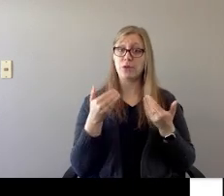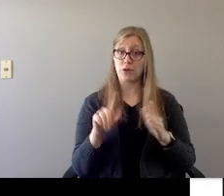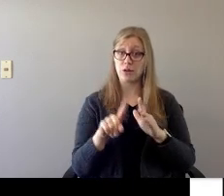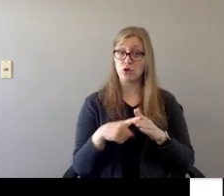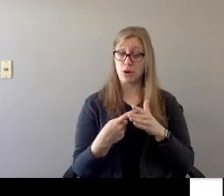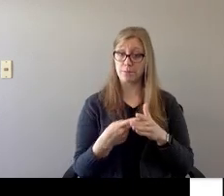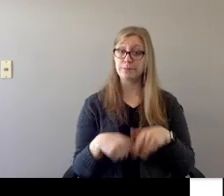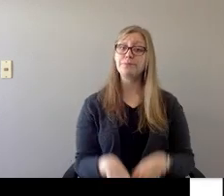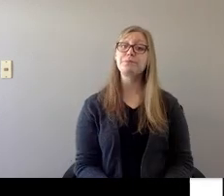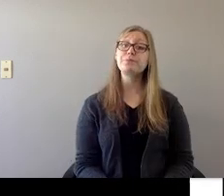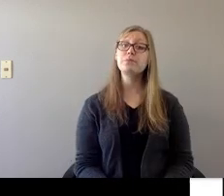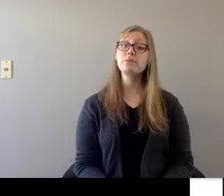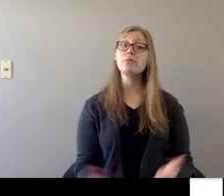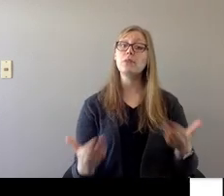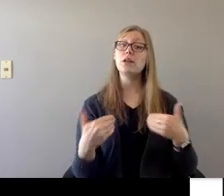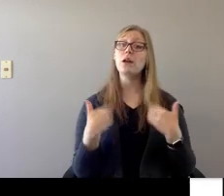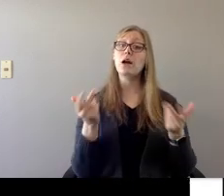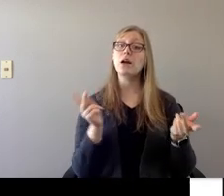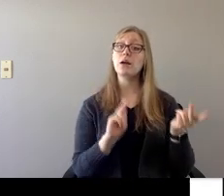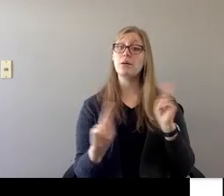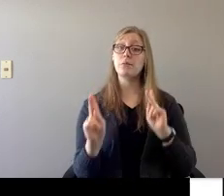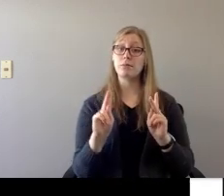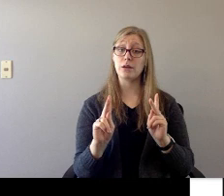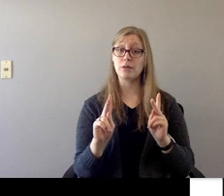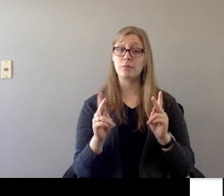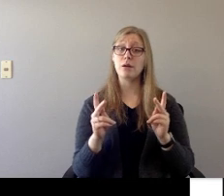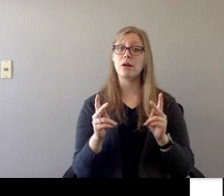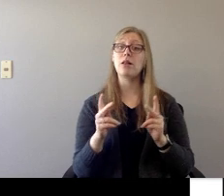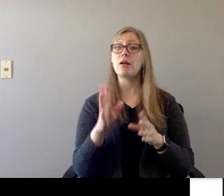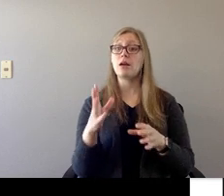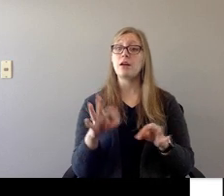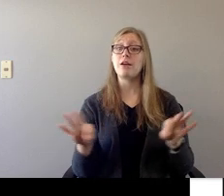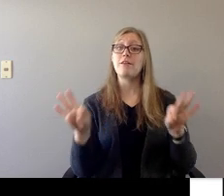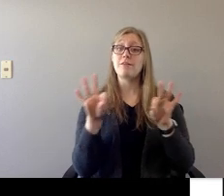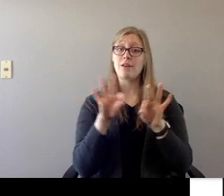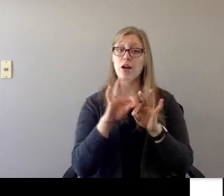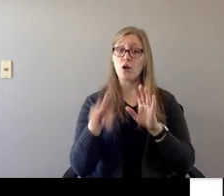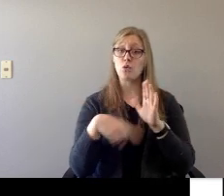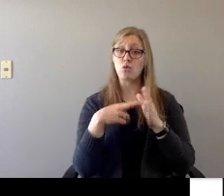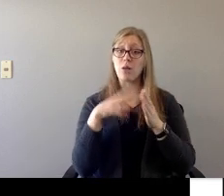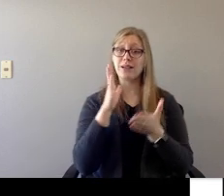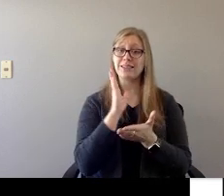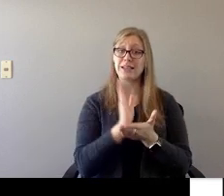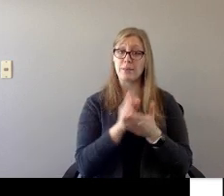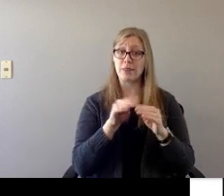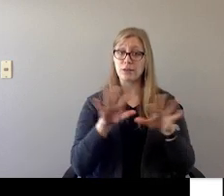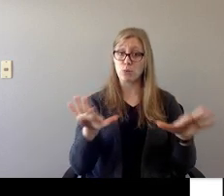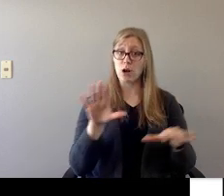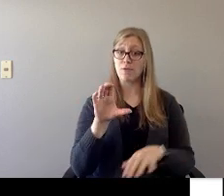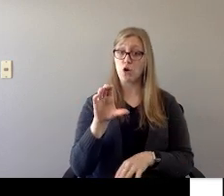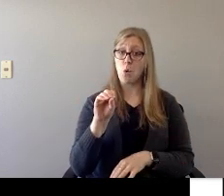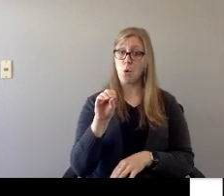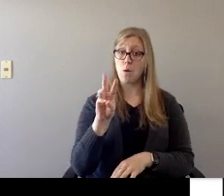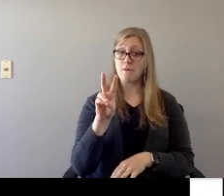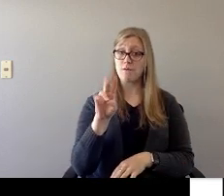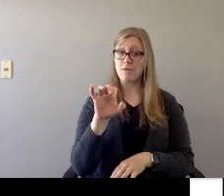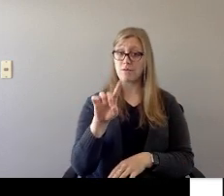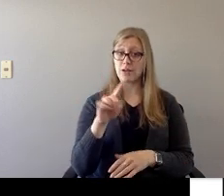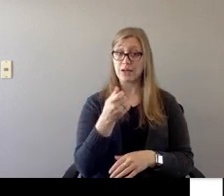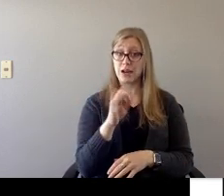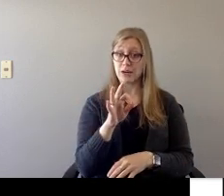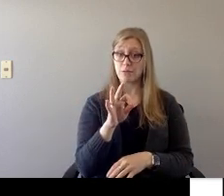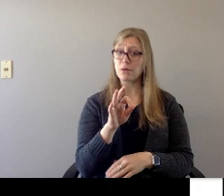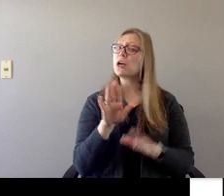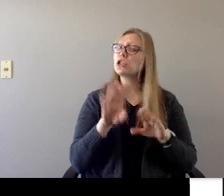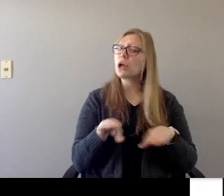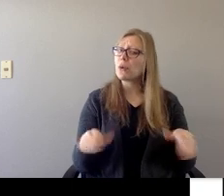play a vital role in stopping spread of COVID-19. Children and young adults may not be as likely to get severely